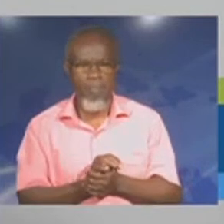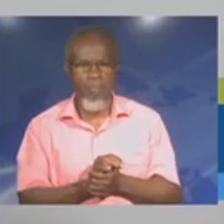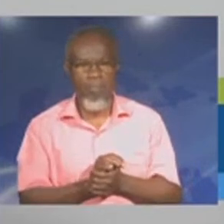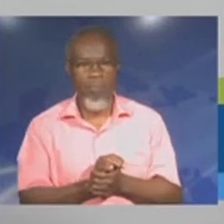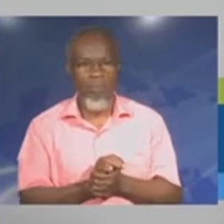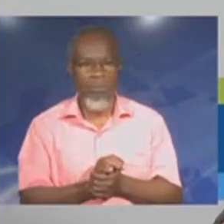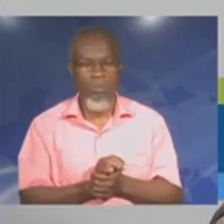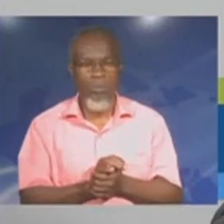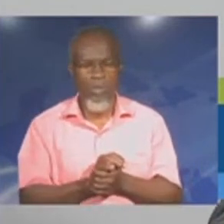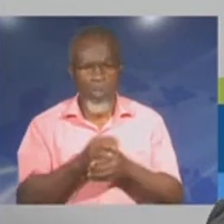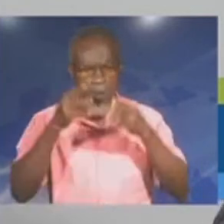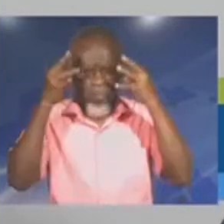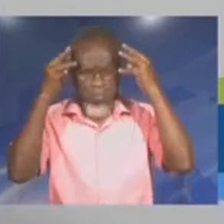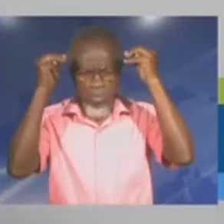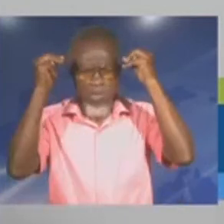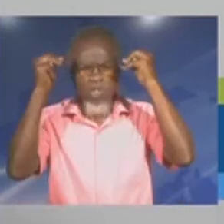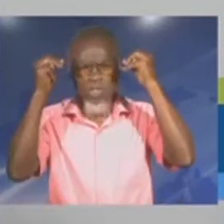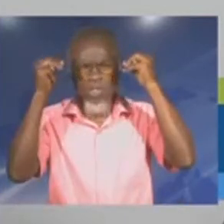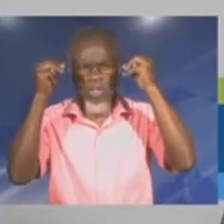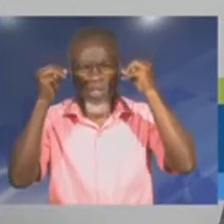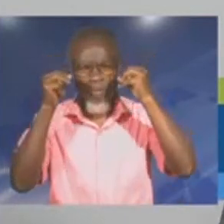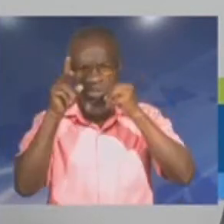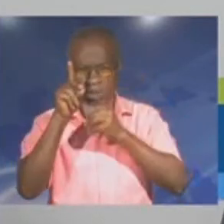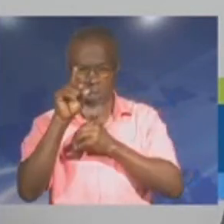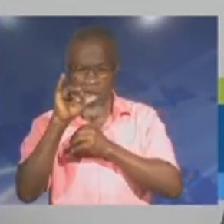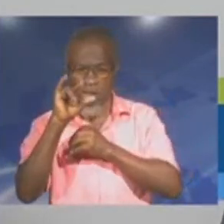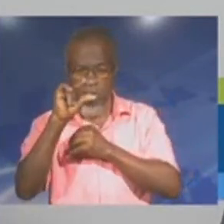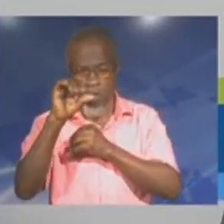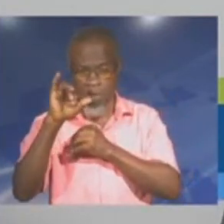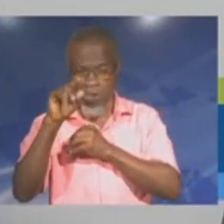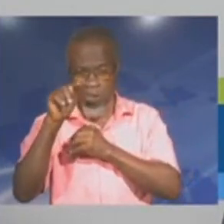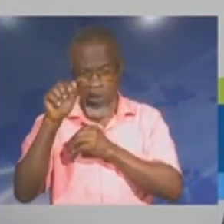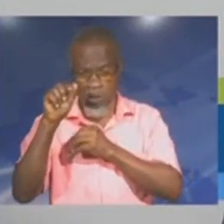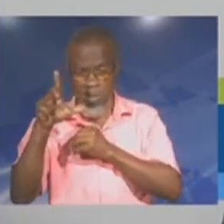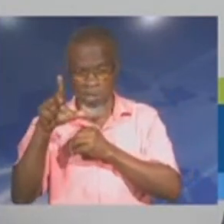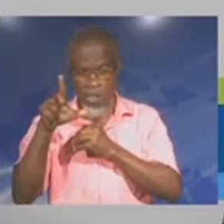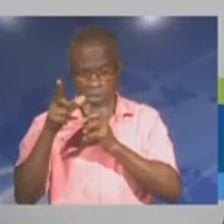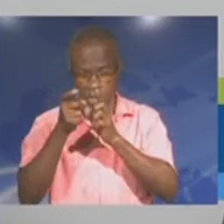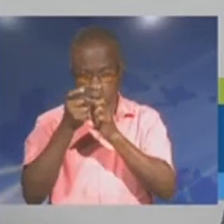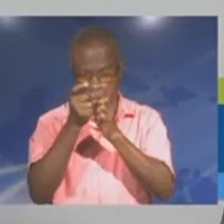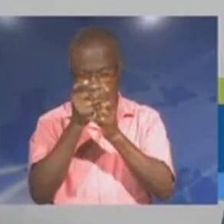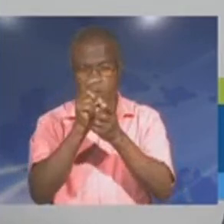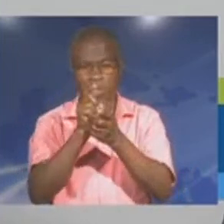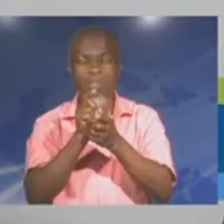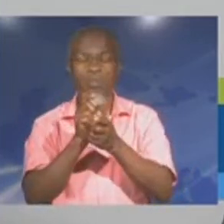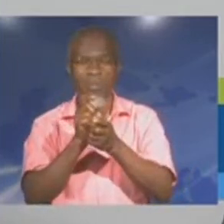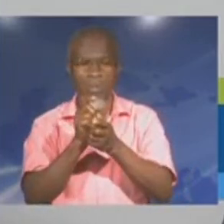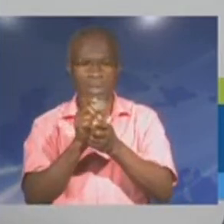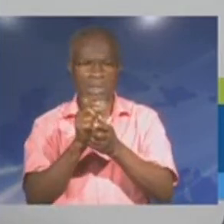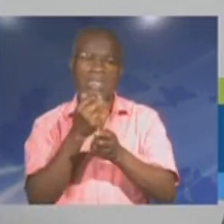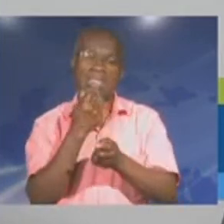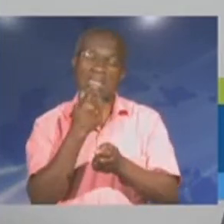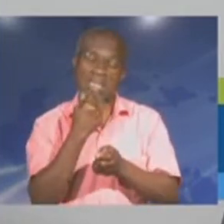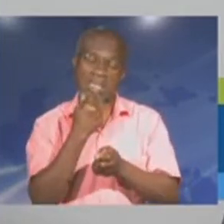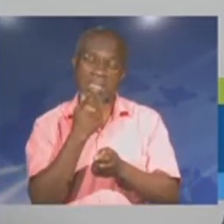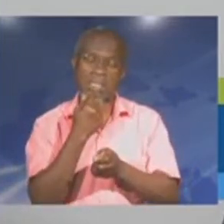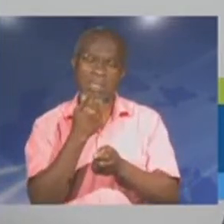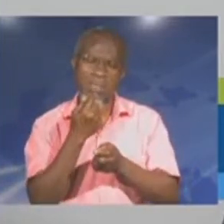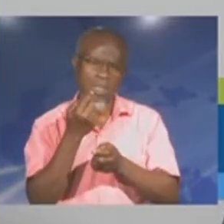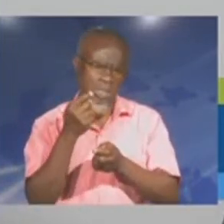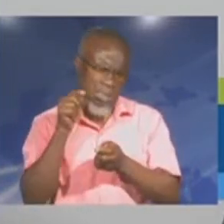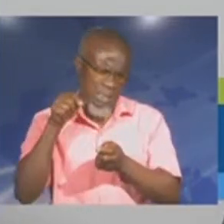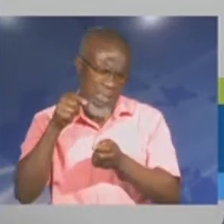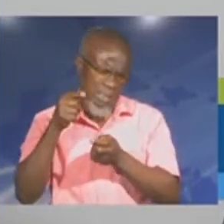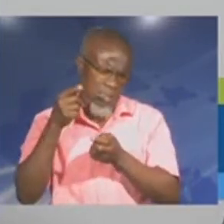Transformation gave an answer to this in the Senate a couple of weeks ago. What he indicated were, one, there were